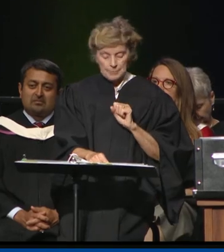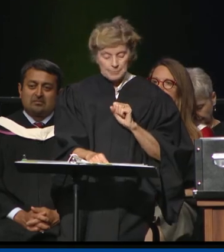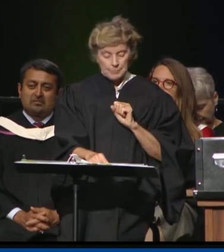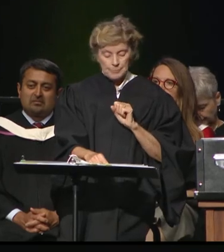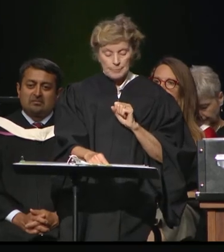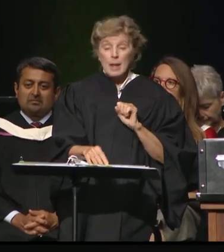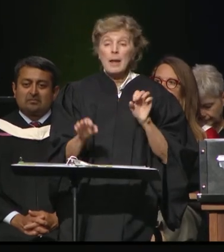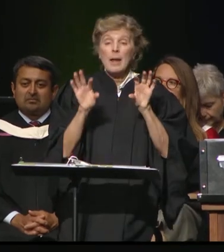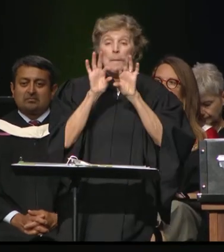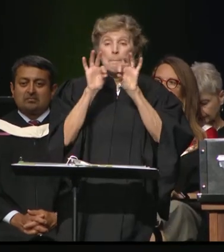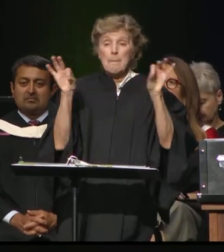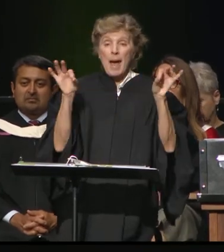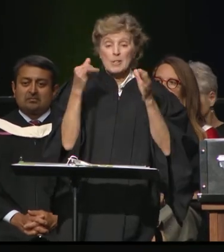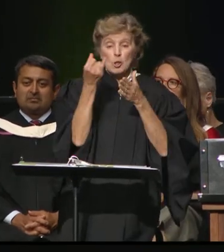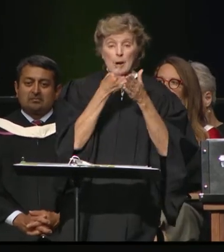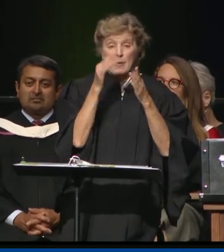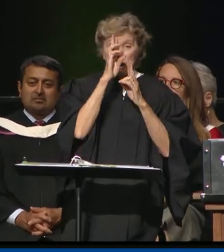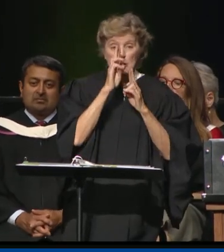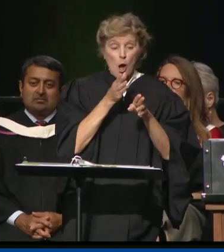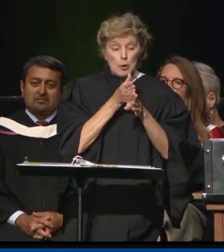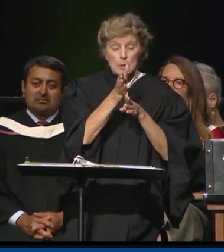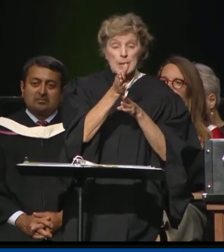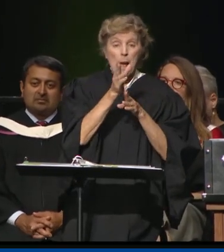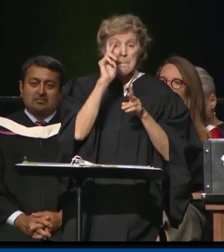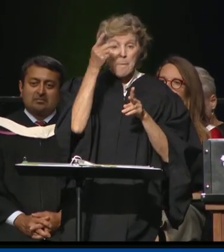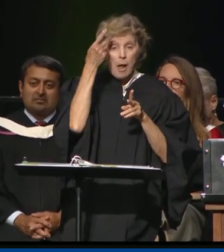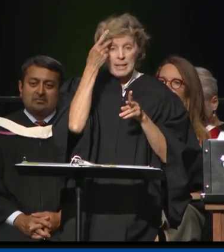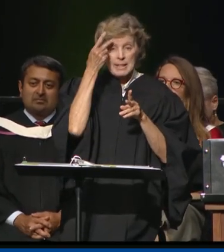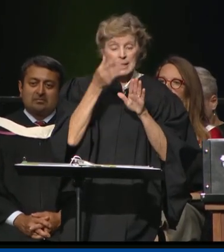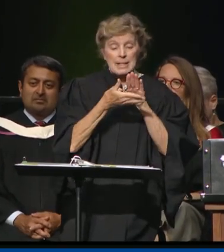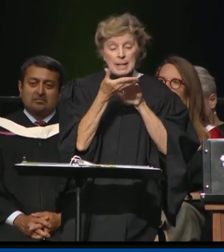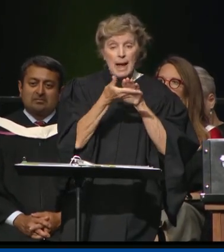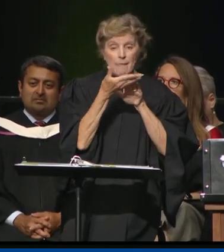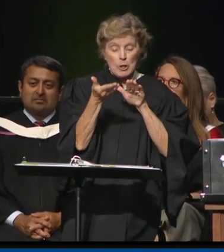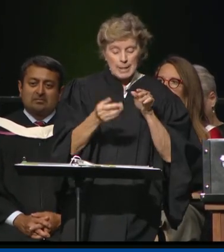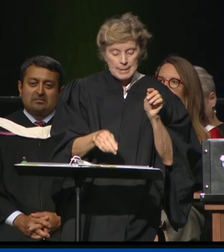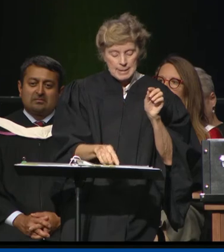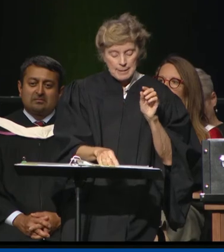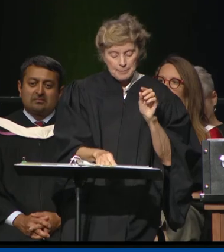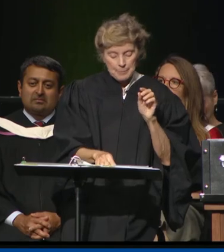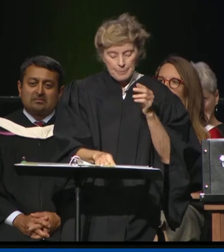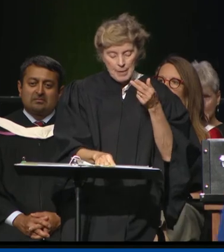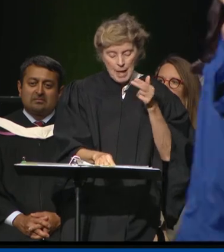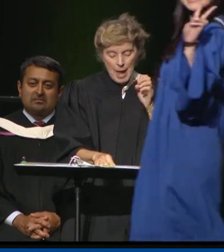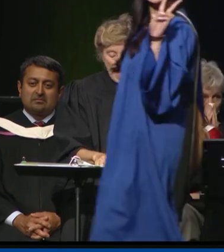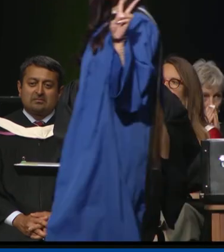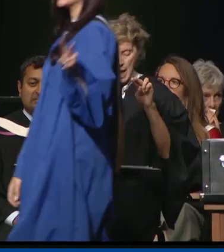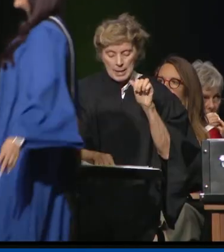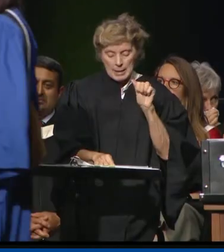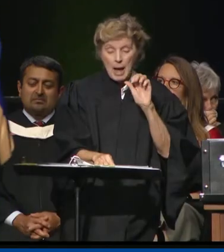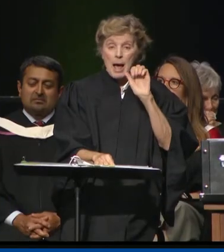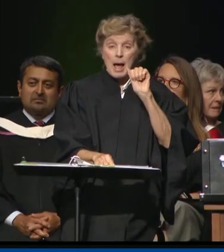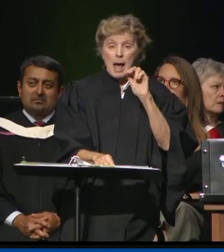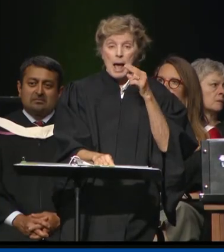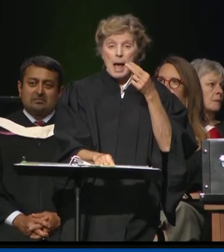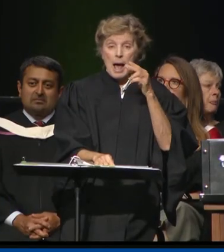Bachelor of Arts Honors, Politics and Governance. Henna Ahmed.